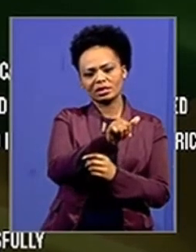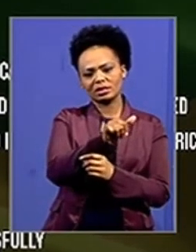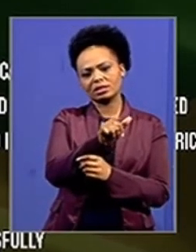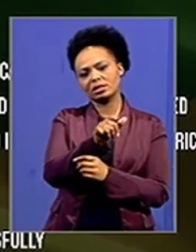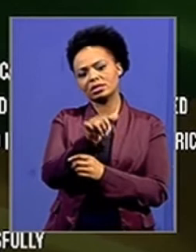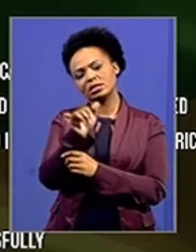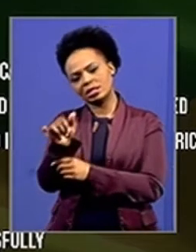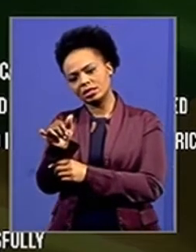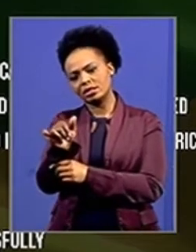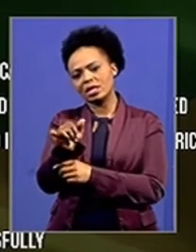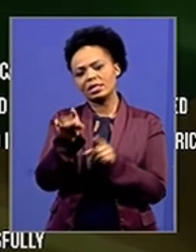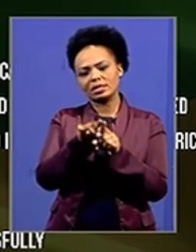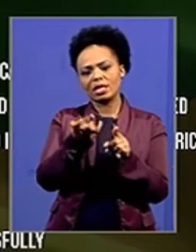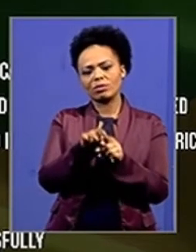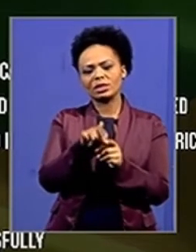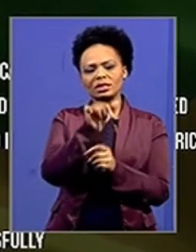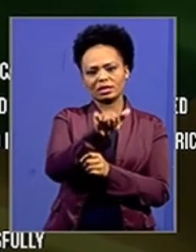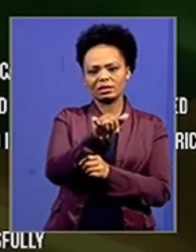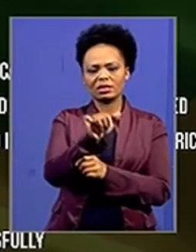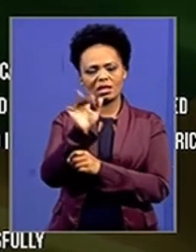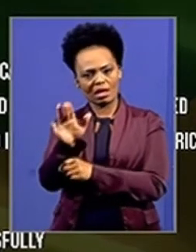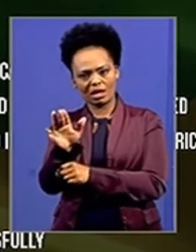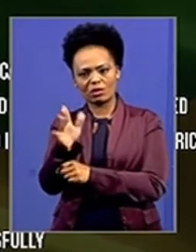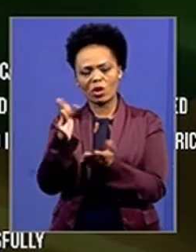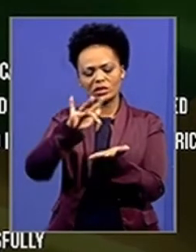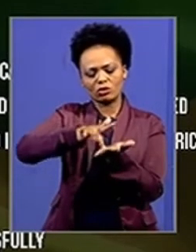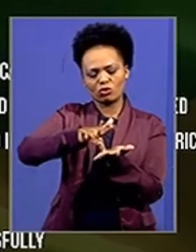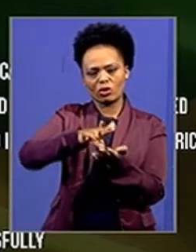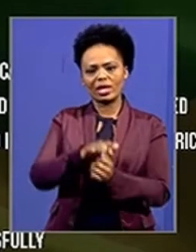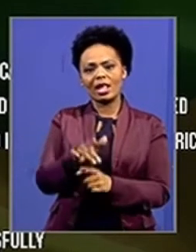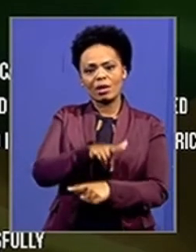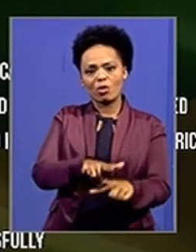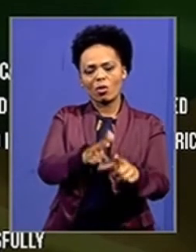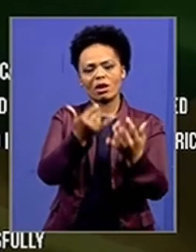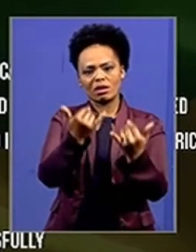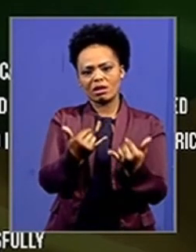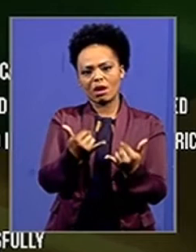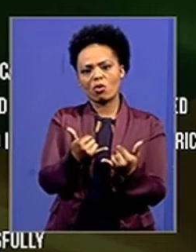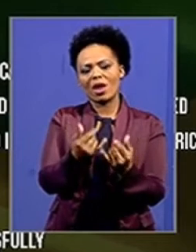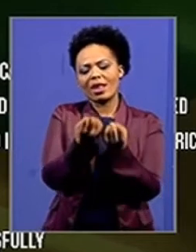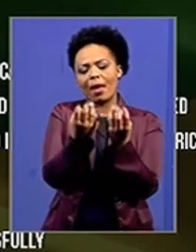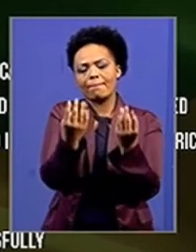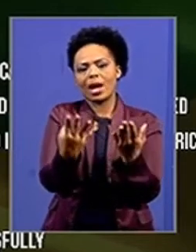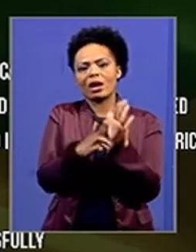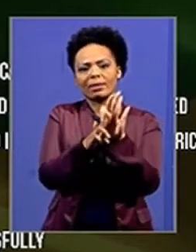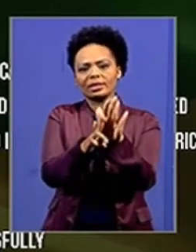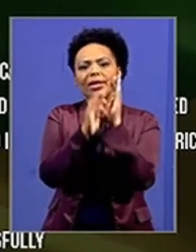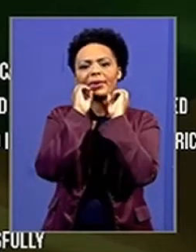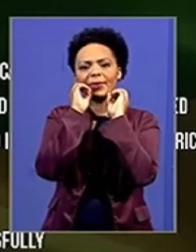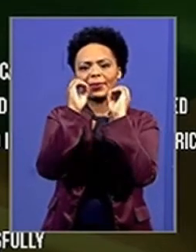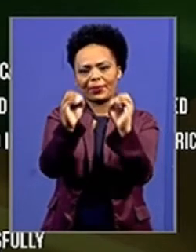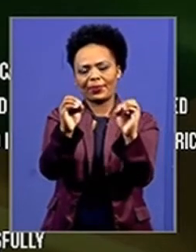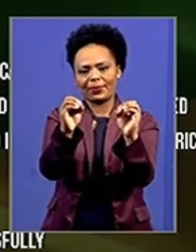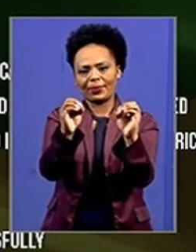le 69 kwa Centurion. Fa le province ya Limpopo go ne go sena palo ya kemedi e ikwadisitseng kwa kgaolong